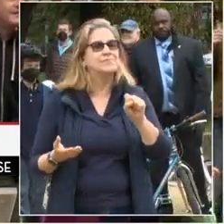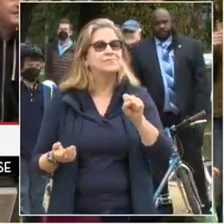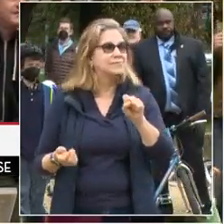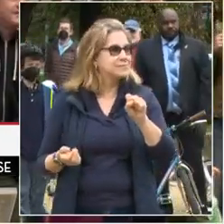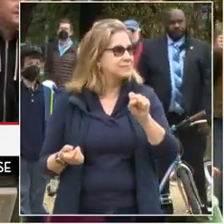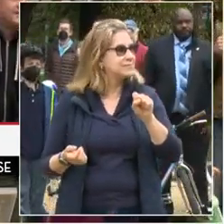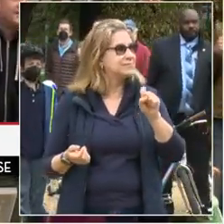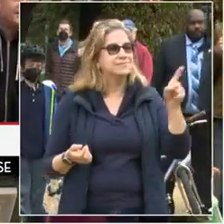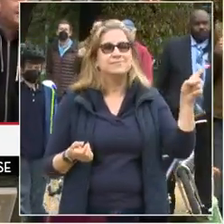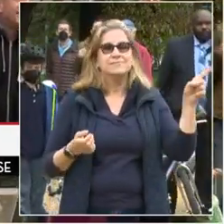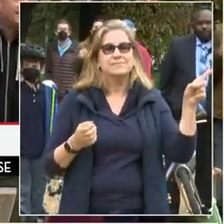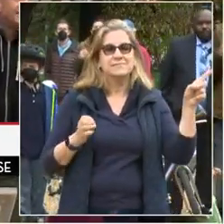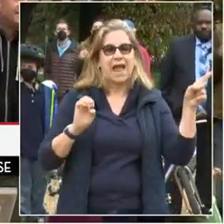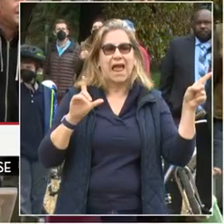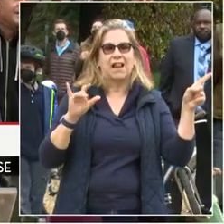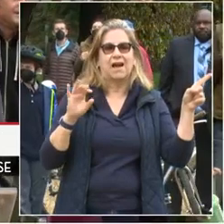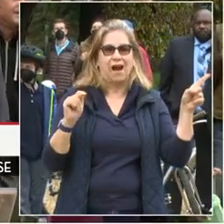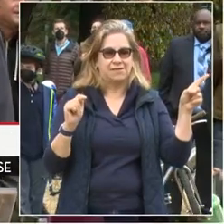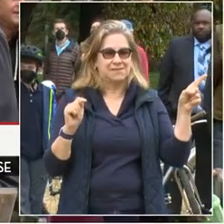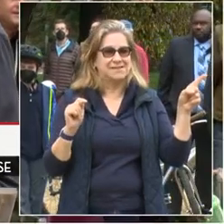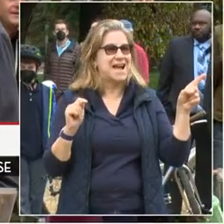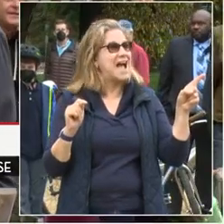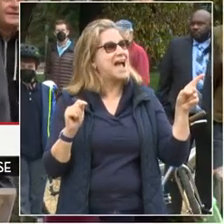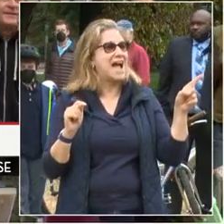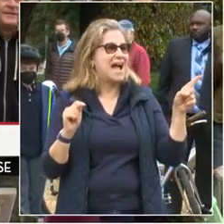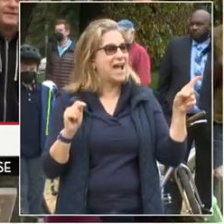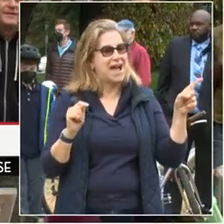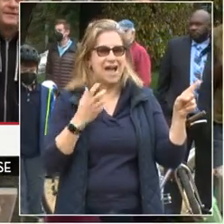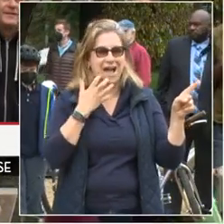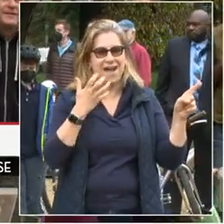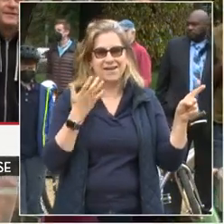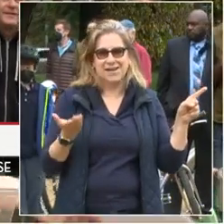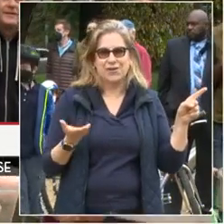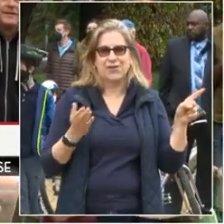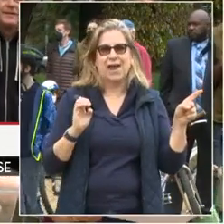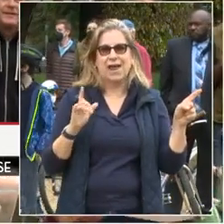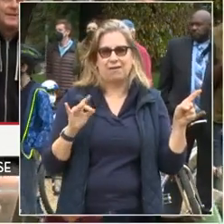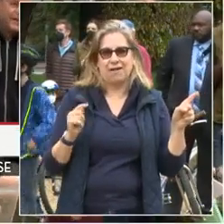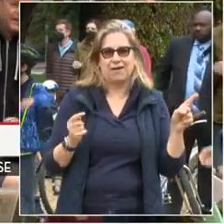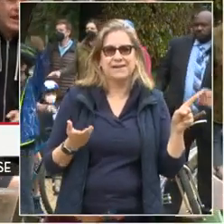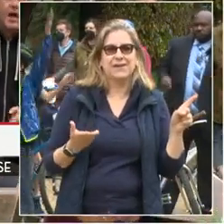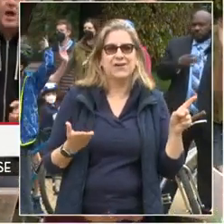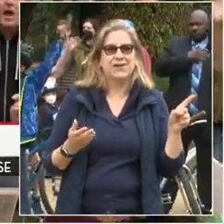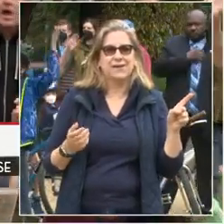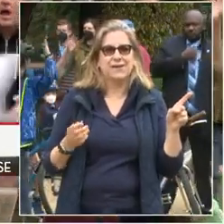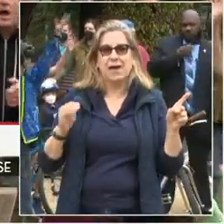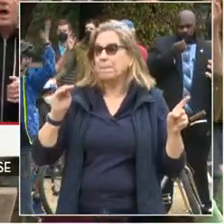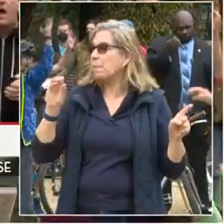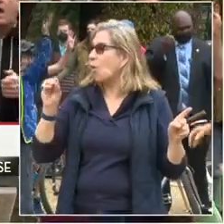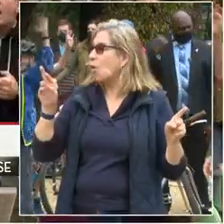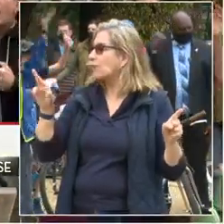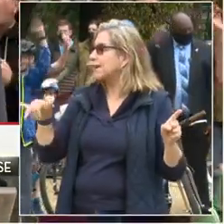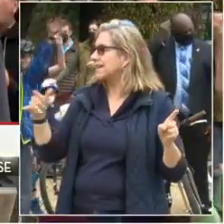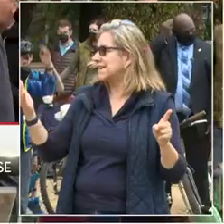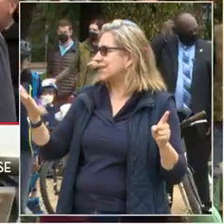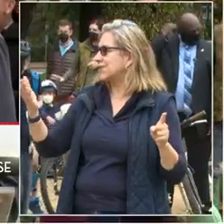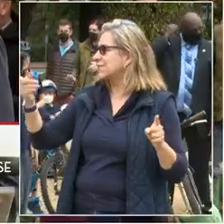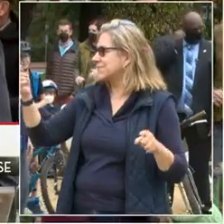Hine. That's much, much better. Is Maury Elementary here?